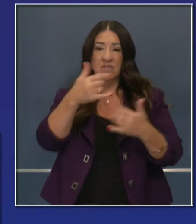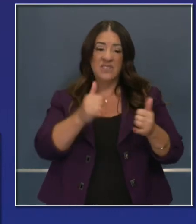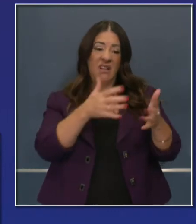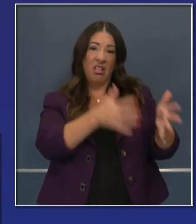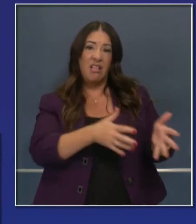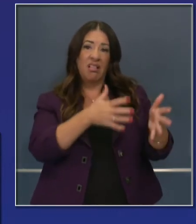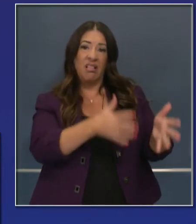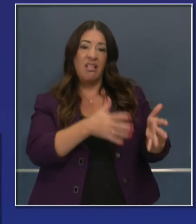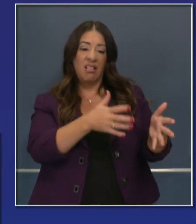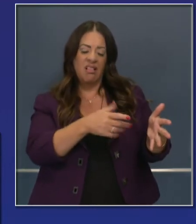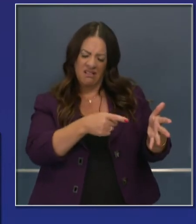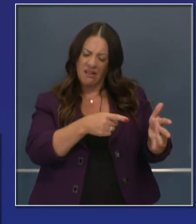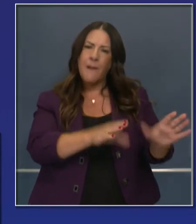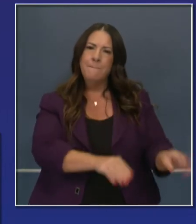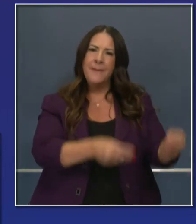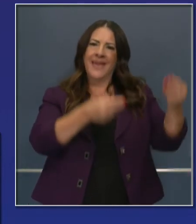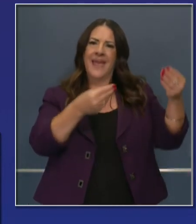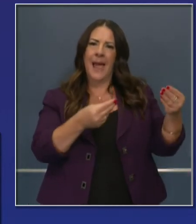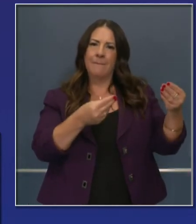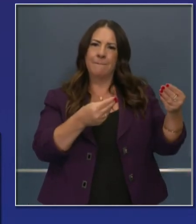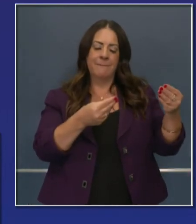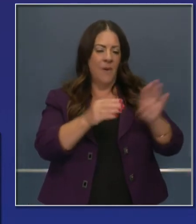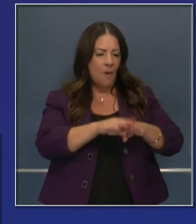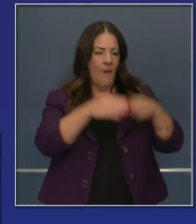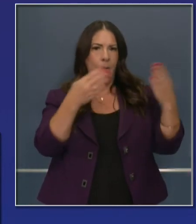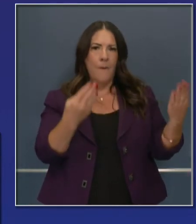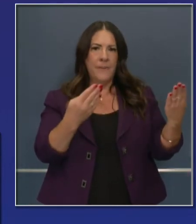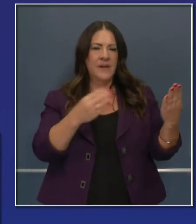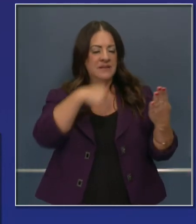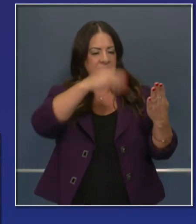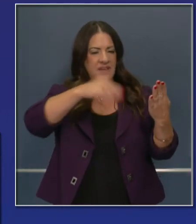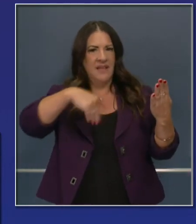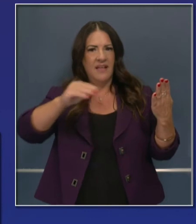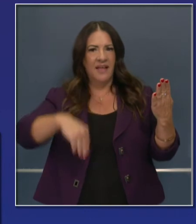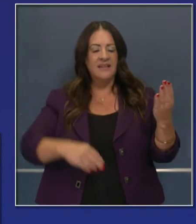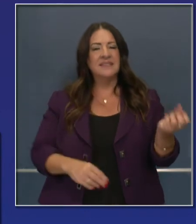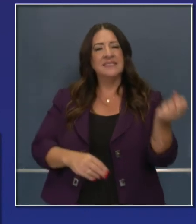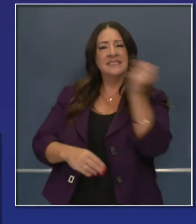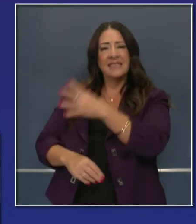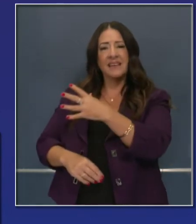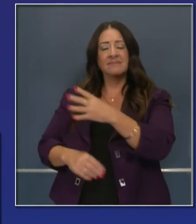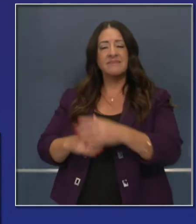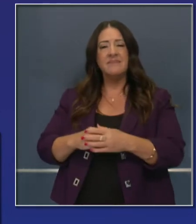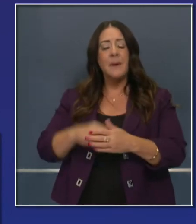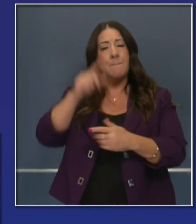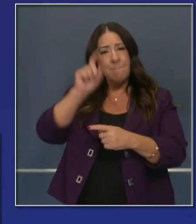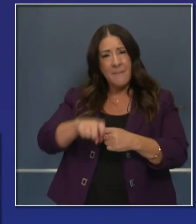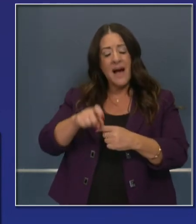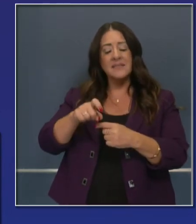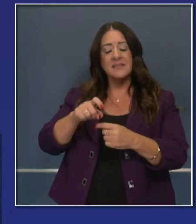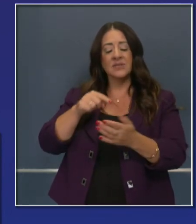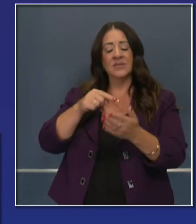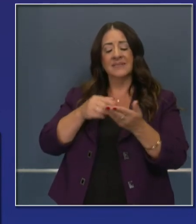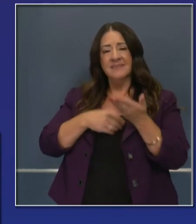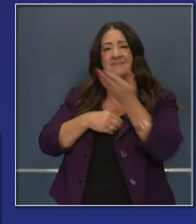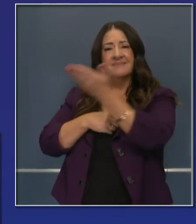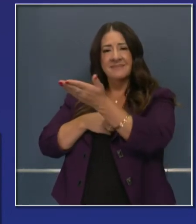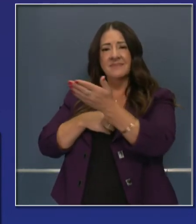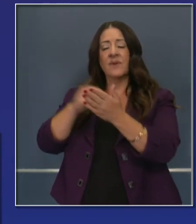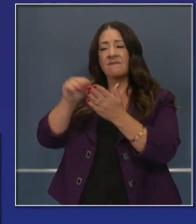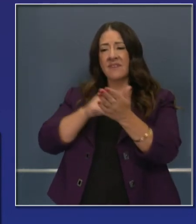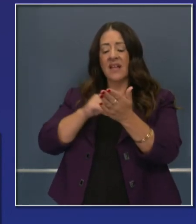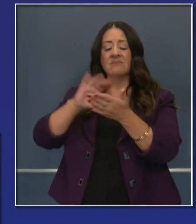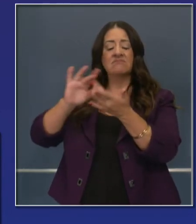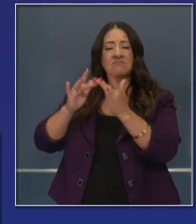dust it off, fill it out, send it in. We have till October 30th, the end of October 31st, I believe it is, though